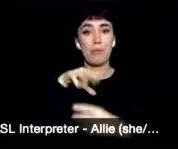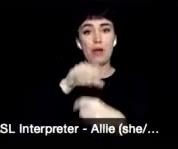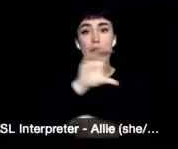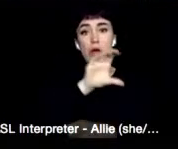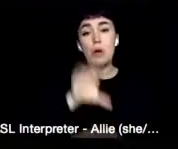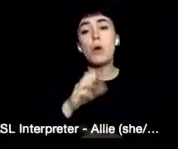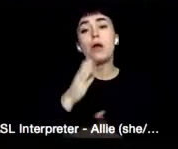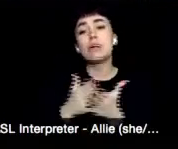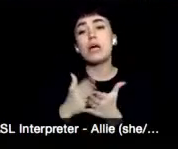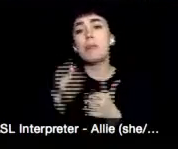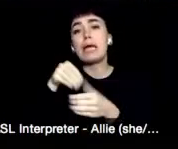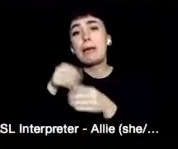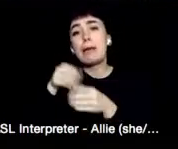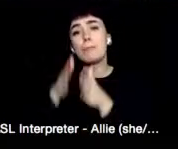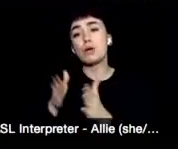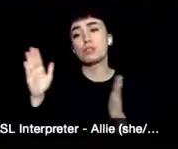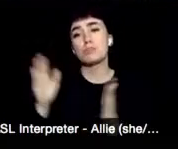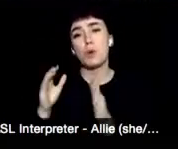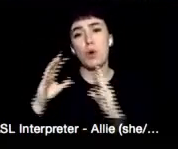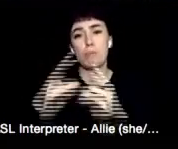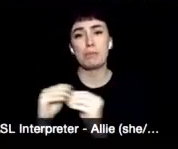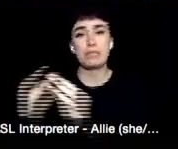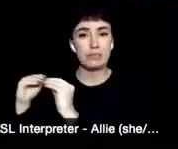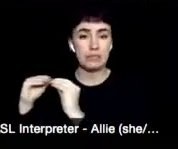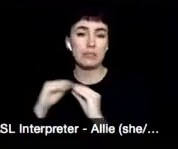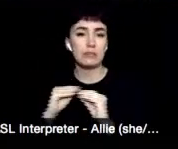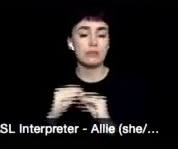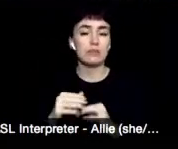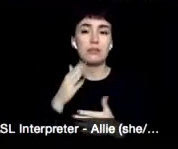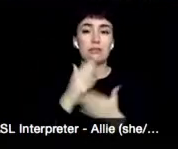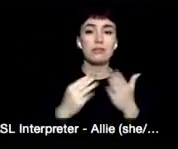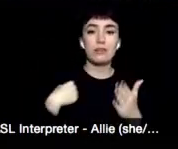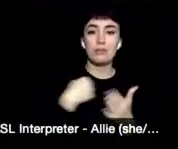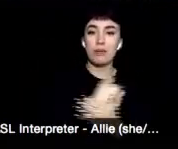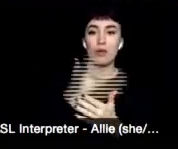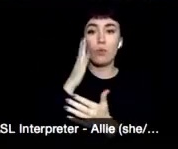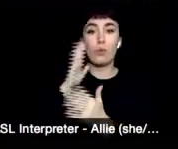meetings that some of our members had with teens, with their